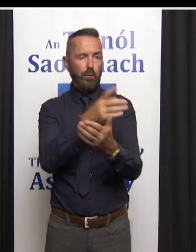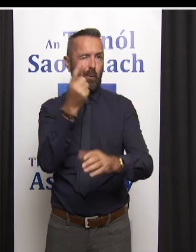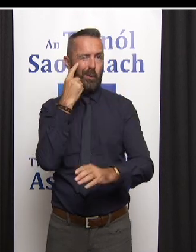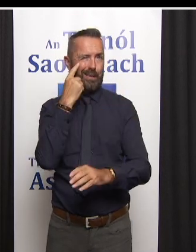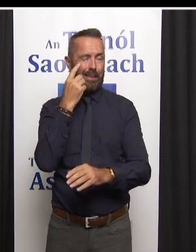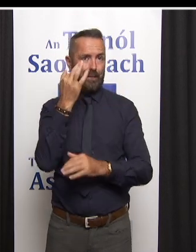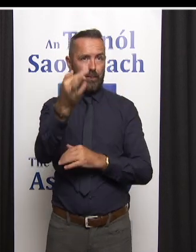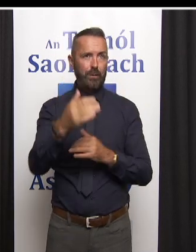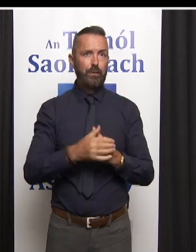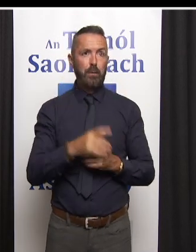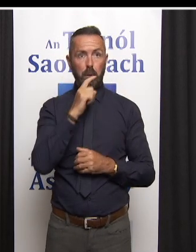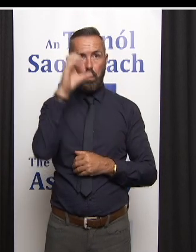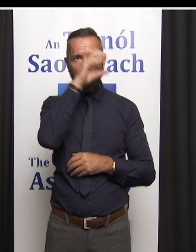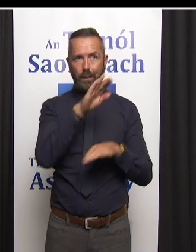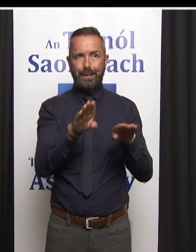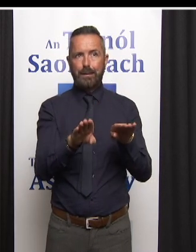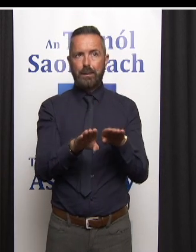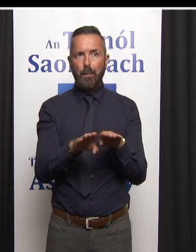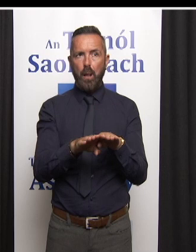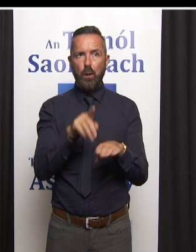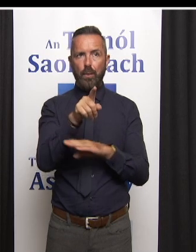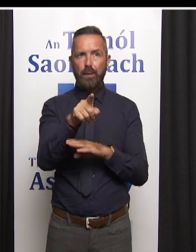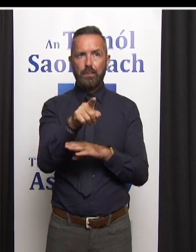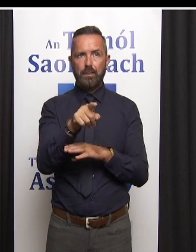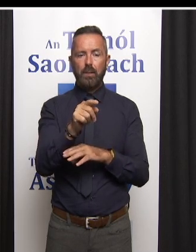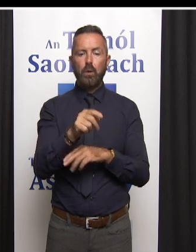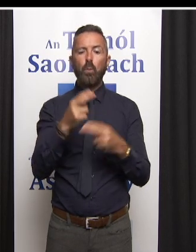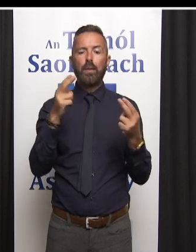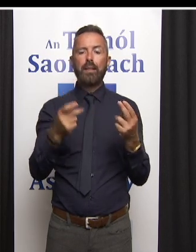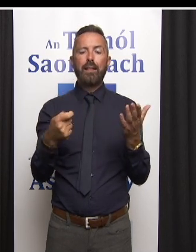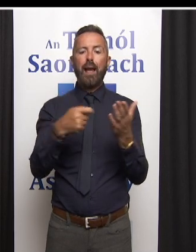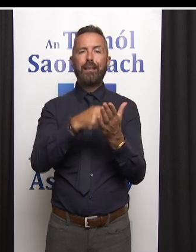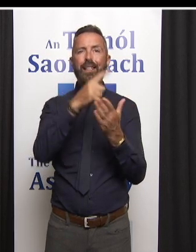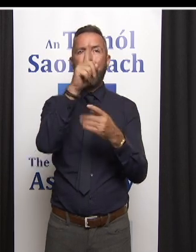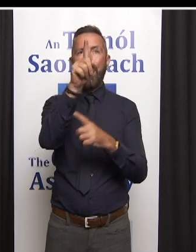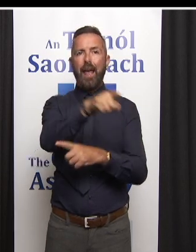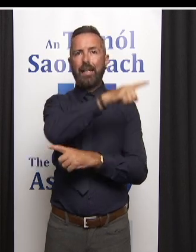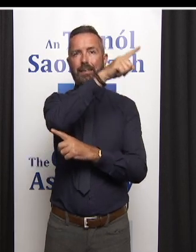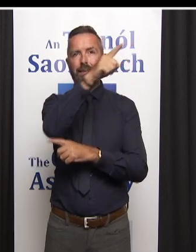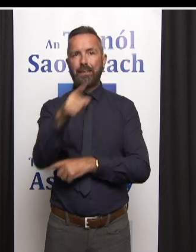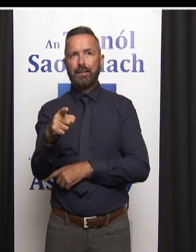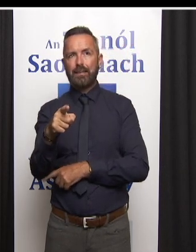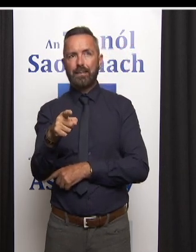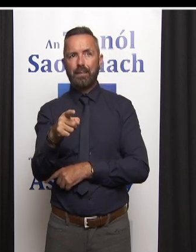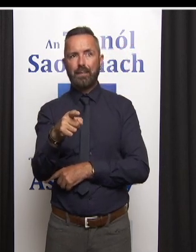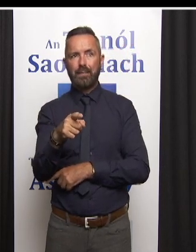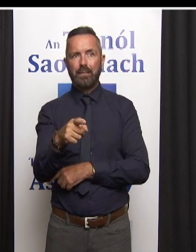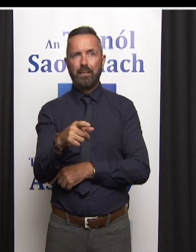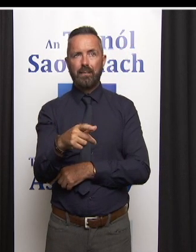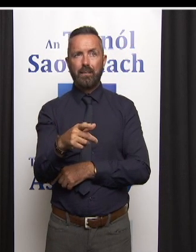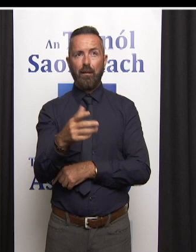will be constructed as follows. So please place an X in the box indicating your preference for the mayor to have powers